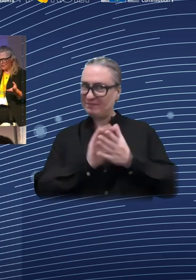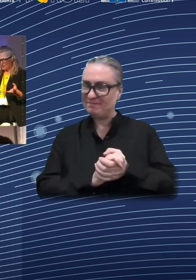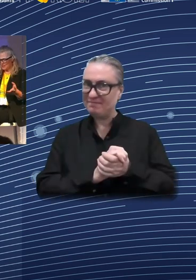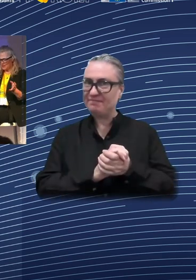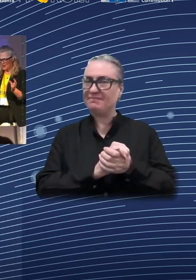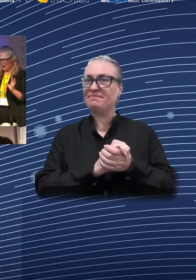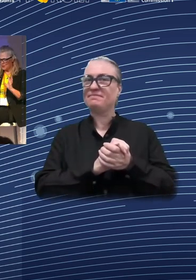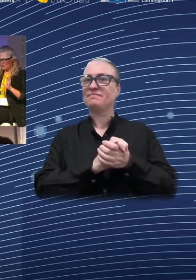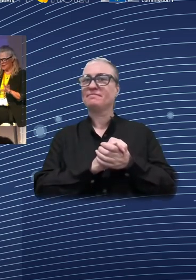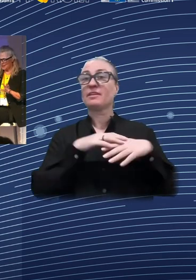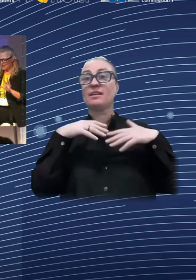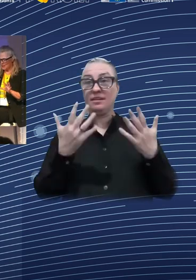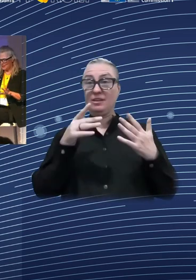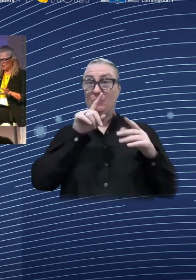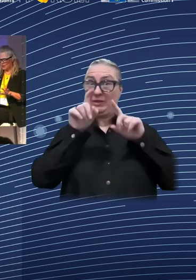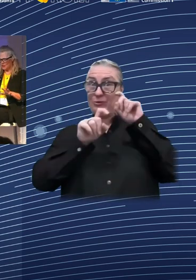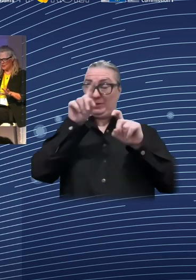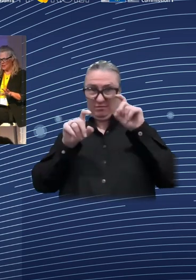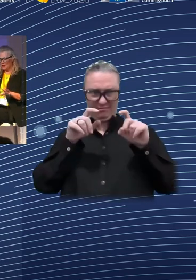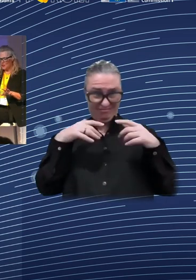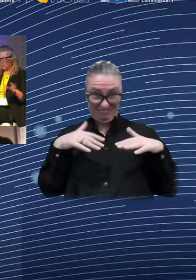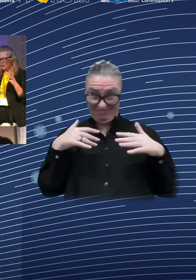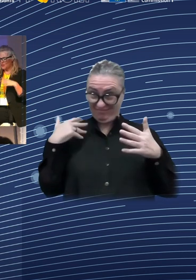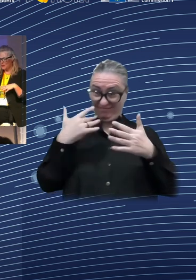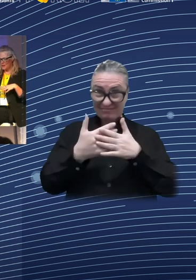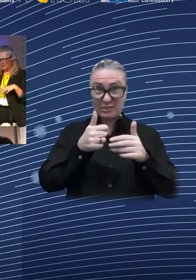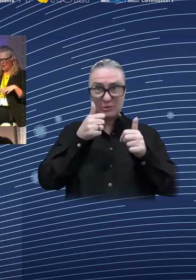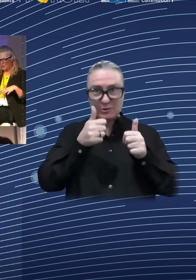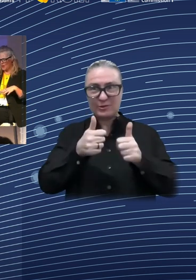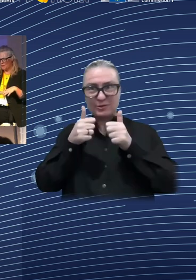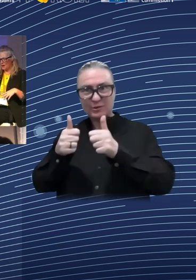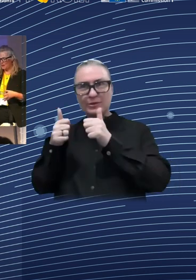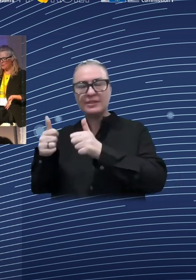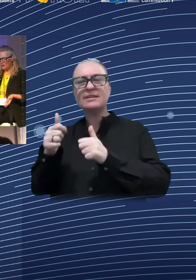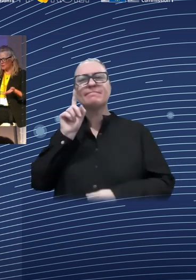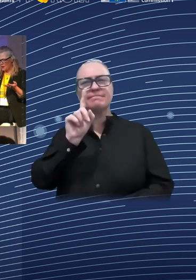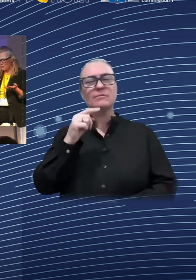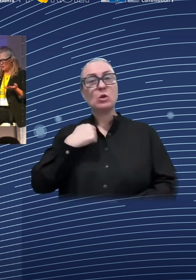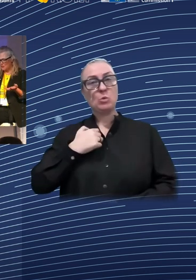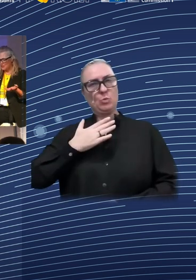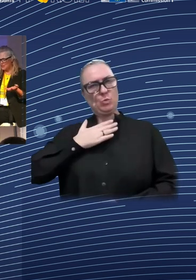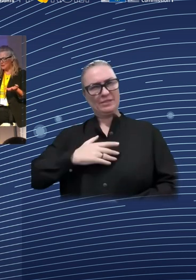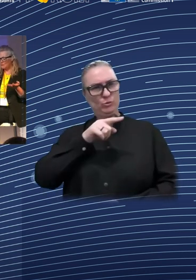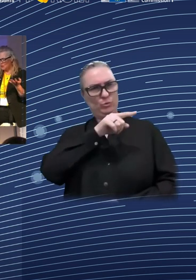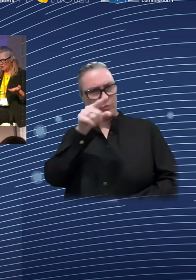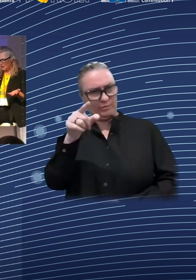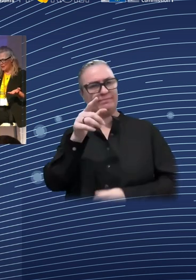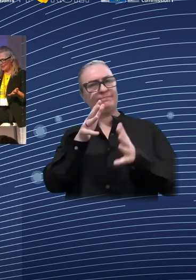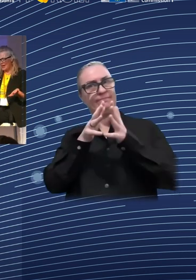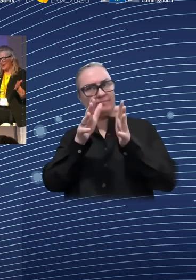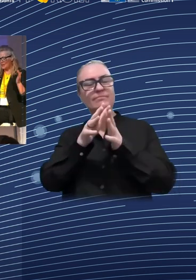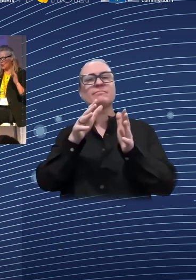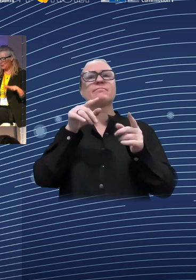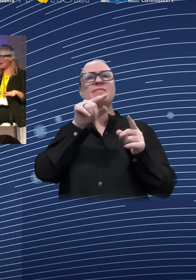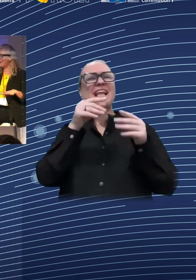for governance on how to address skill shortages. To what degree can we combine bottom-up approaches, mutual